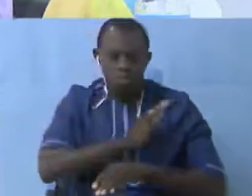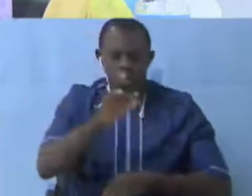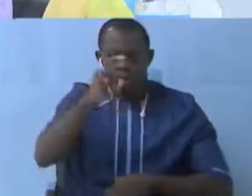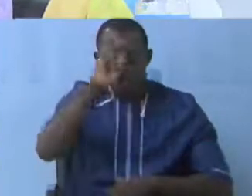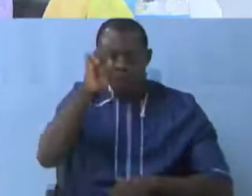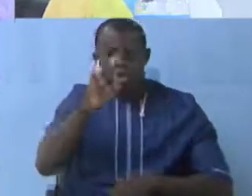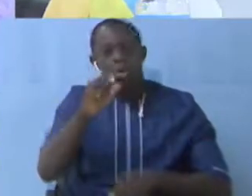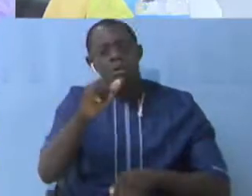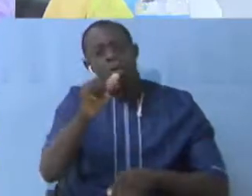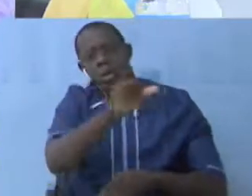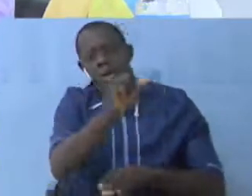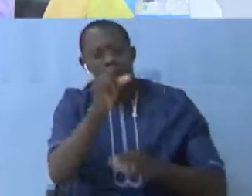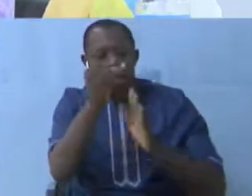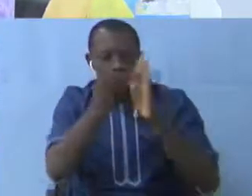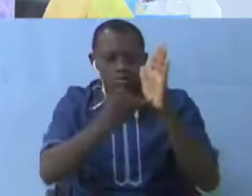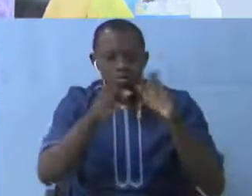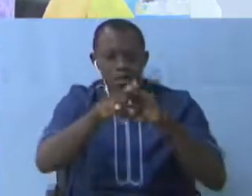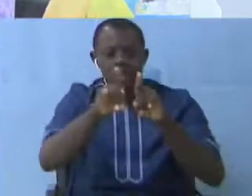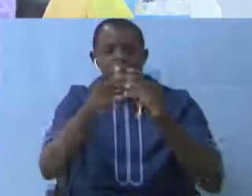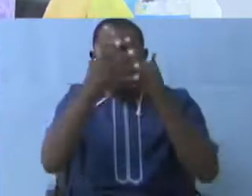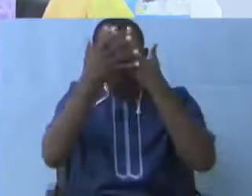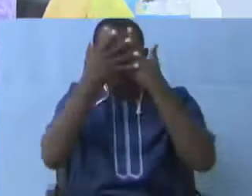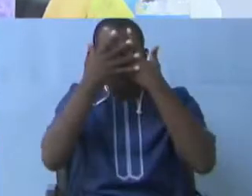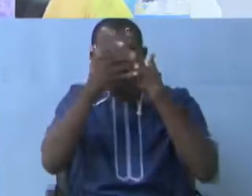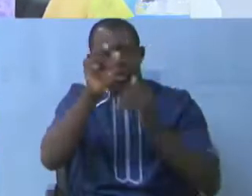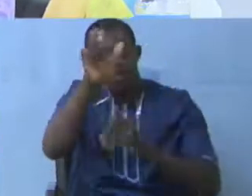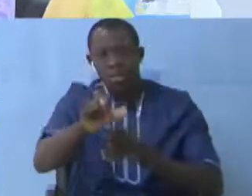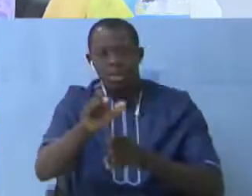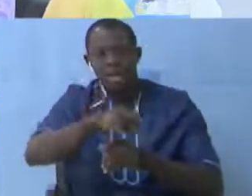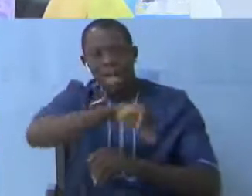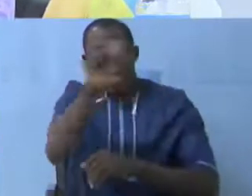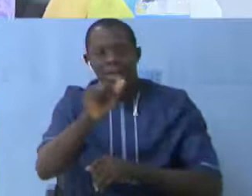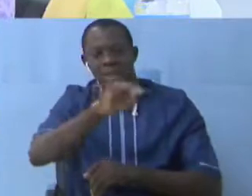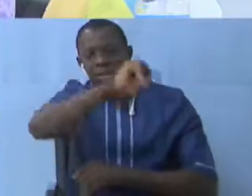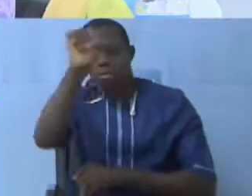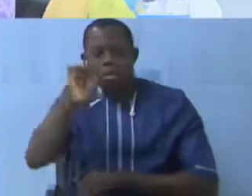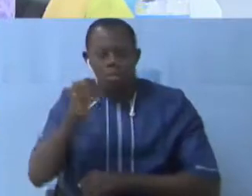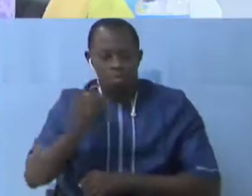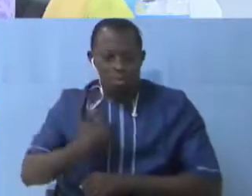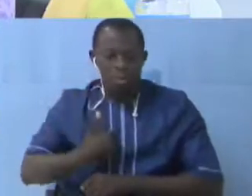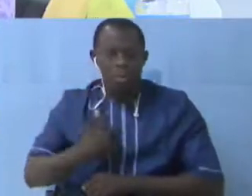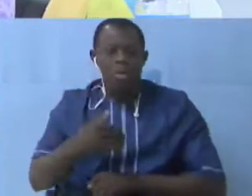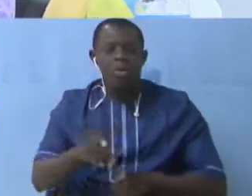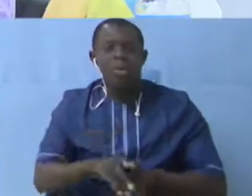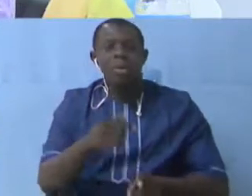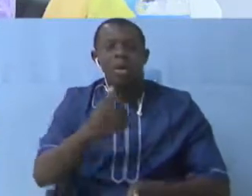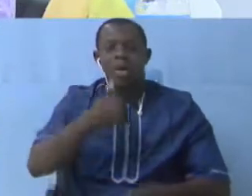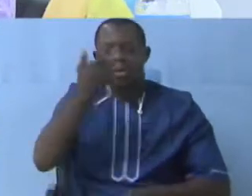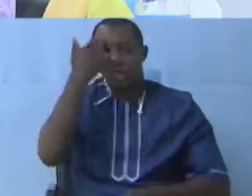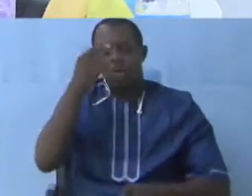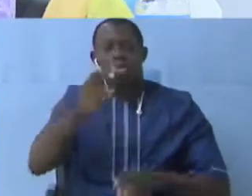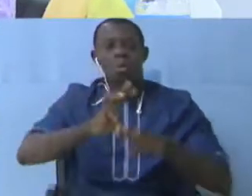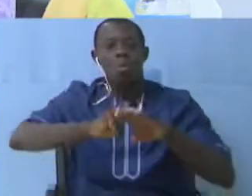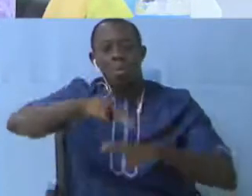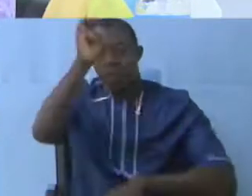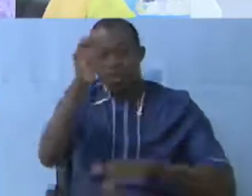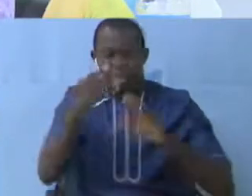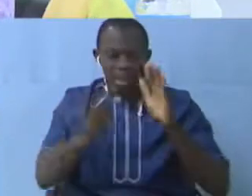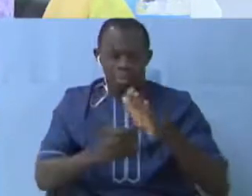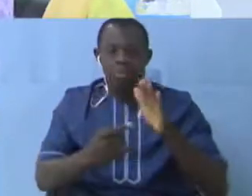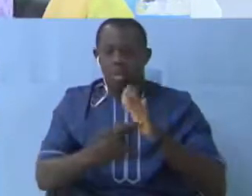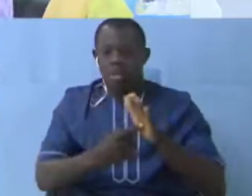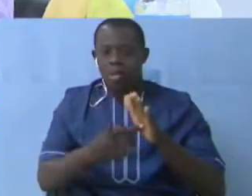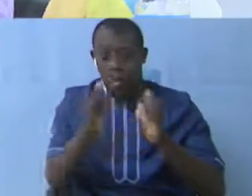other issues with the prisoners. Then the diaspora, I think, paid the most significant part of that